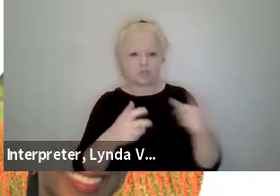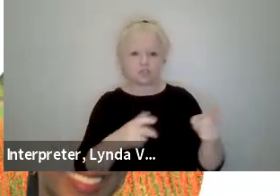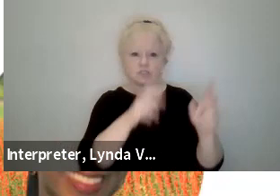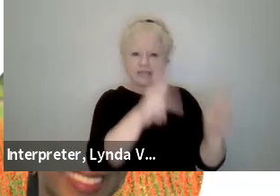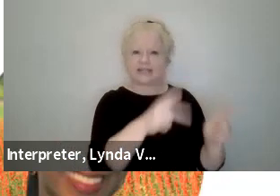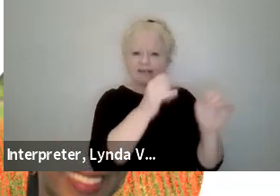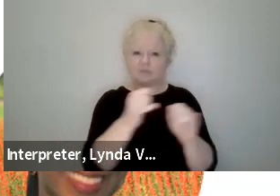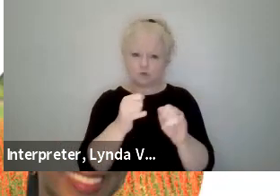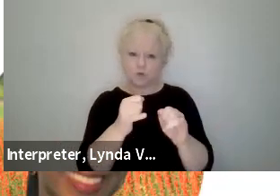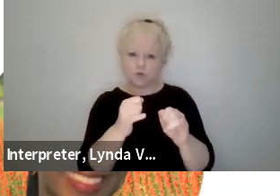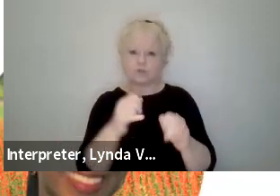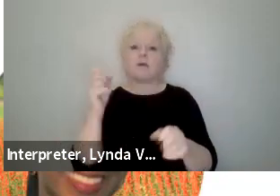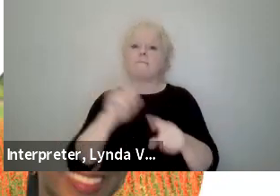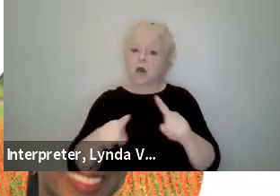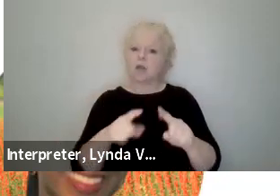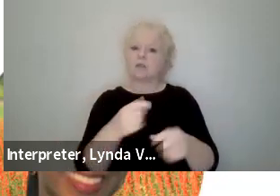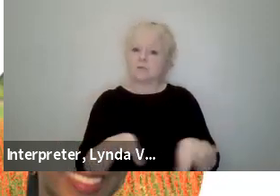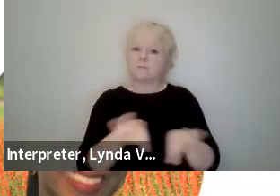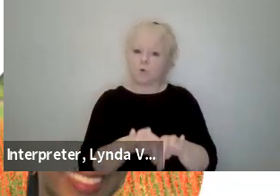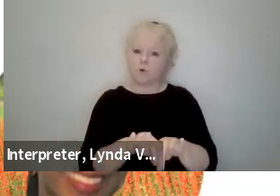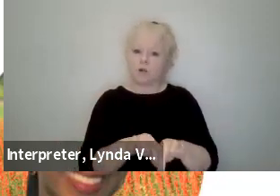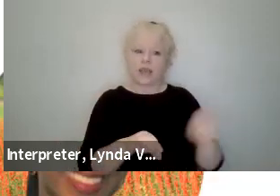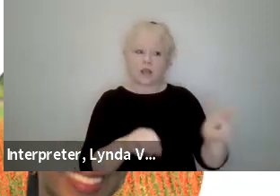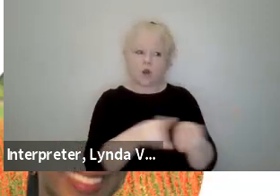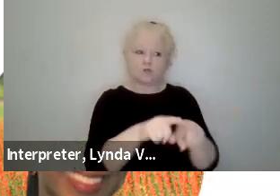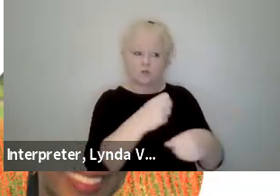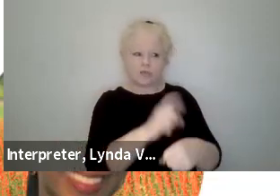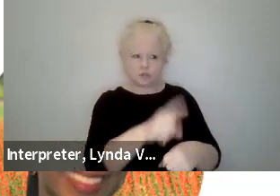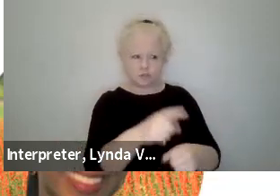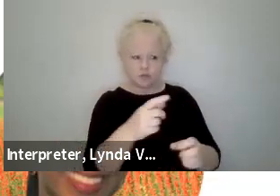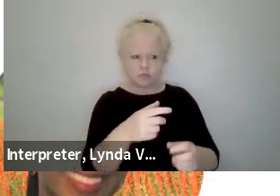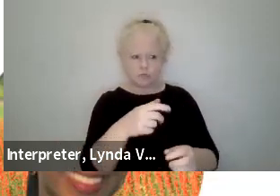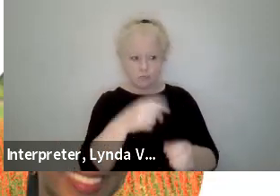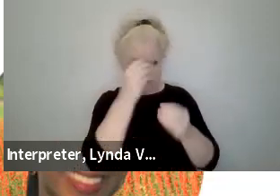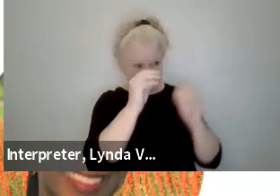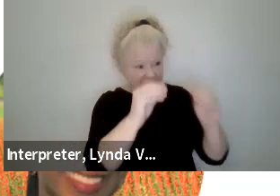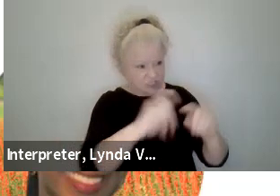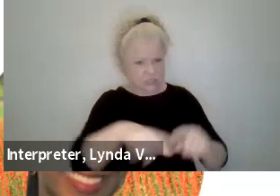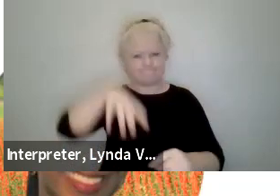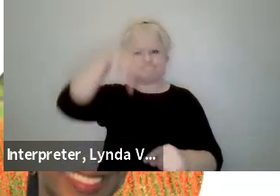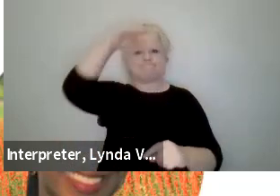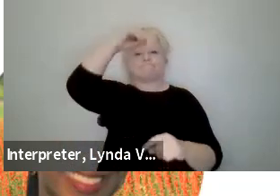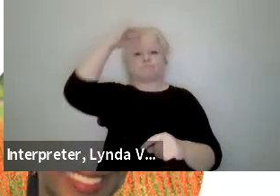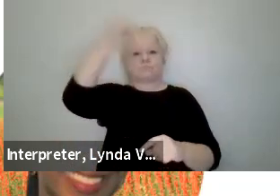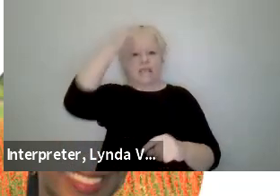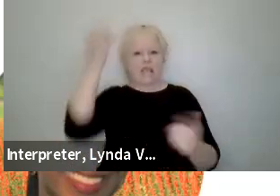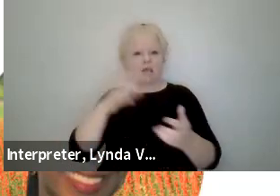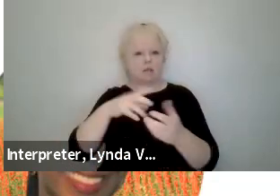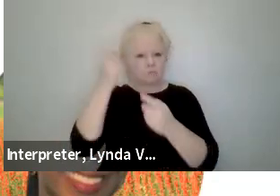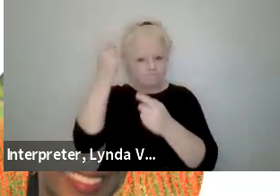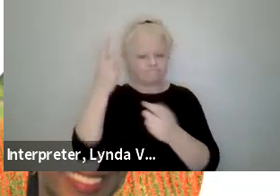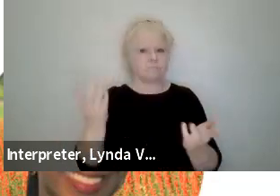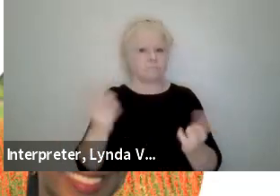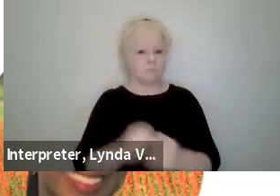grasps the concept and retain the information. Now, I want to take a moment just to thank the Able Trust